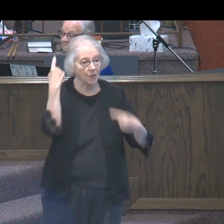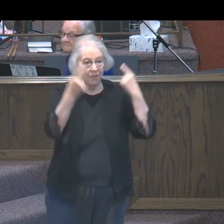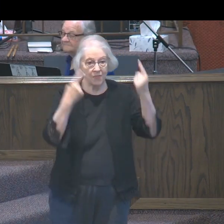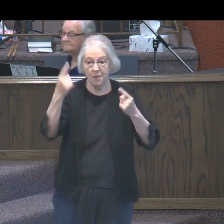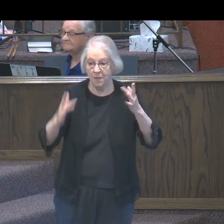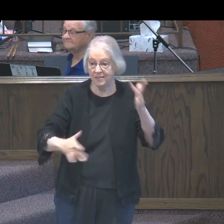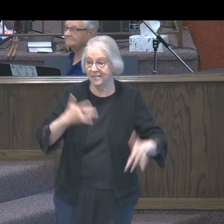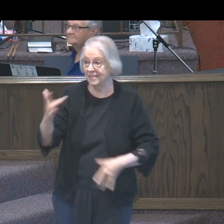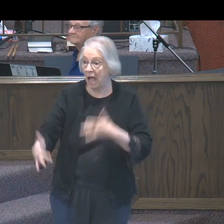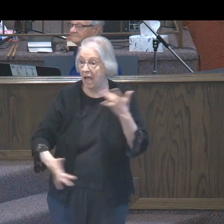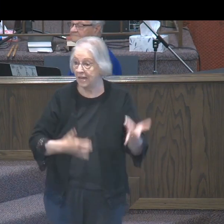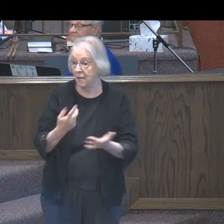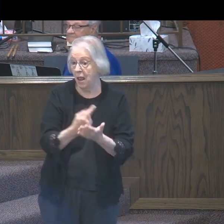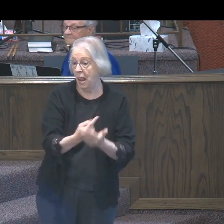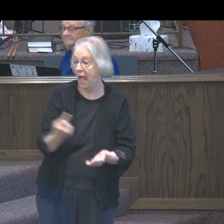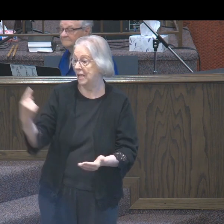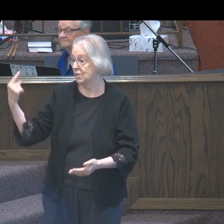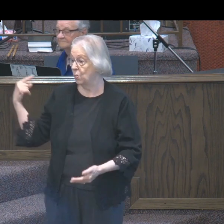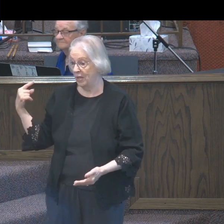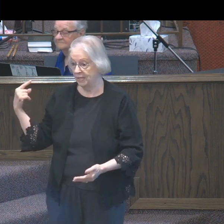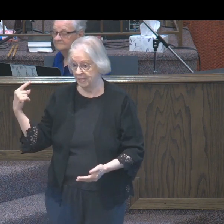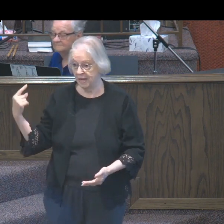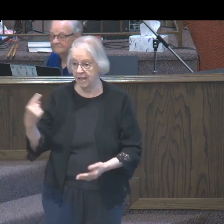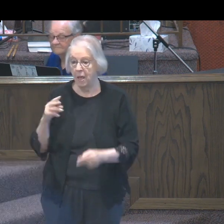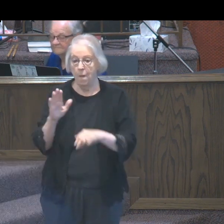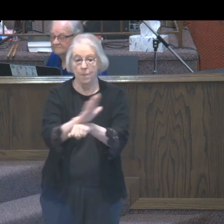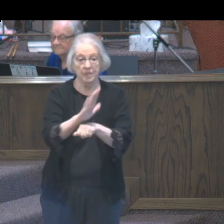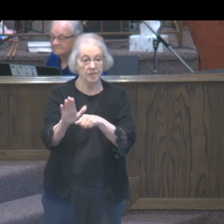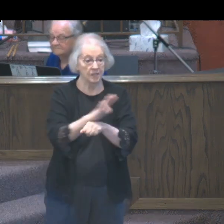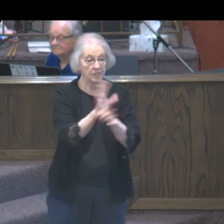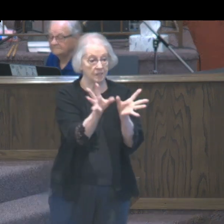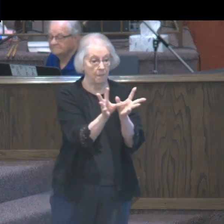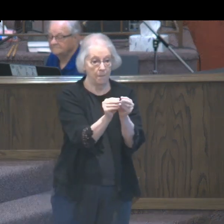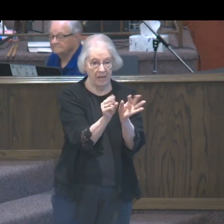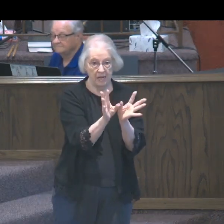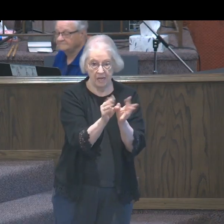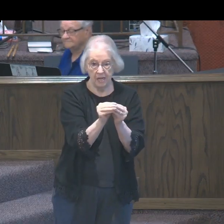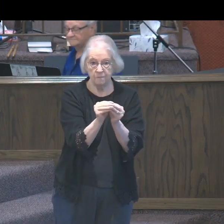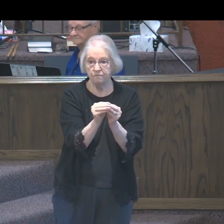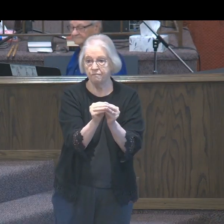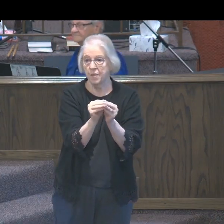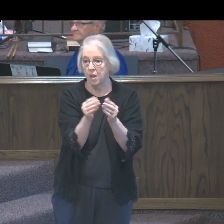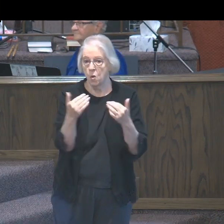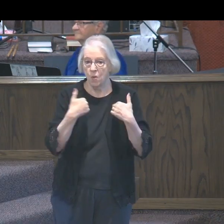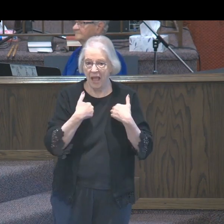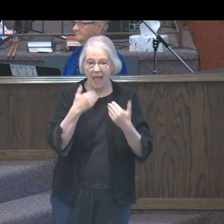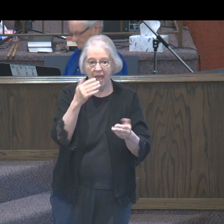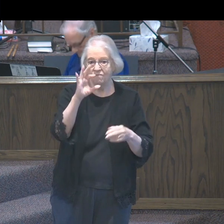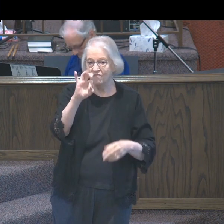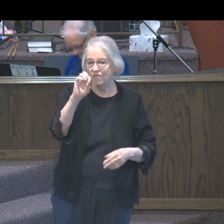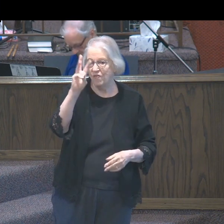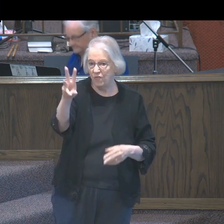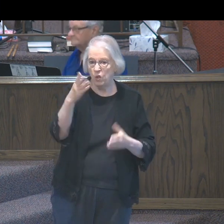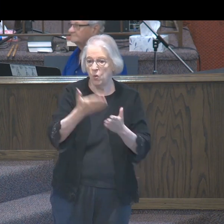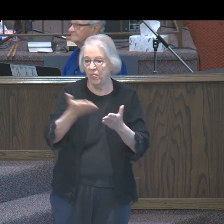We voted a week or so ago to do some upgrades in the building, and